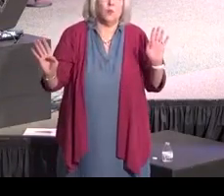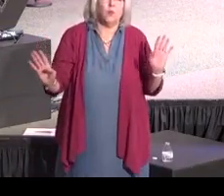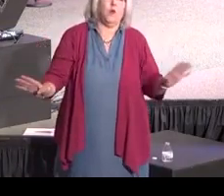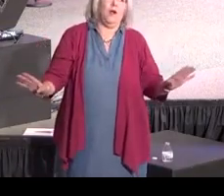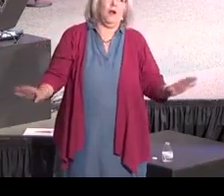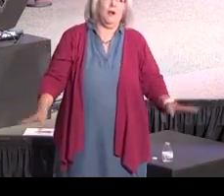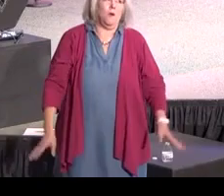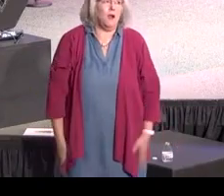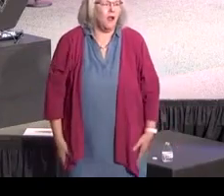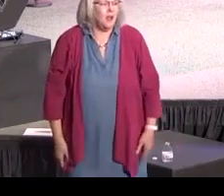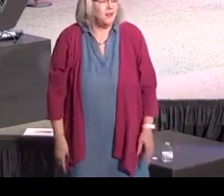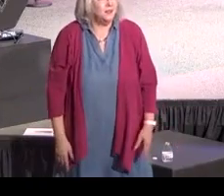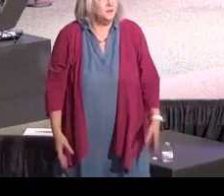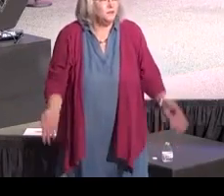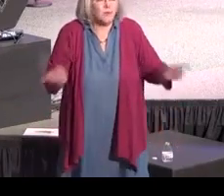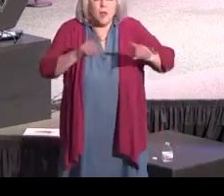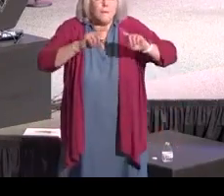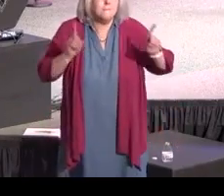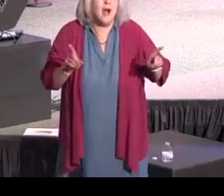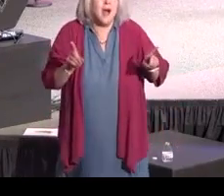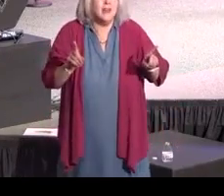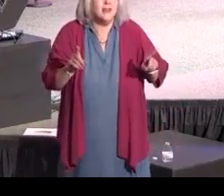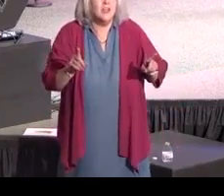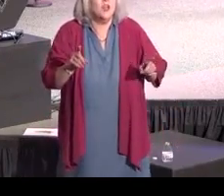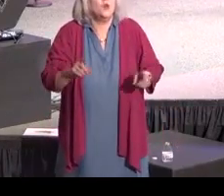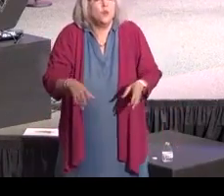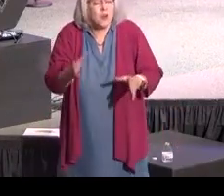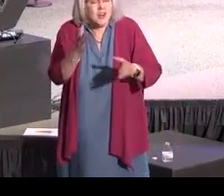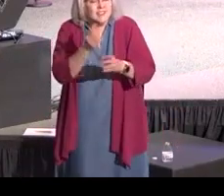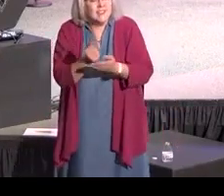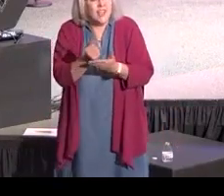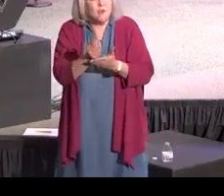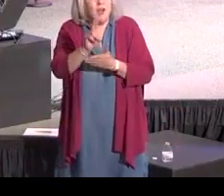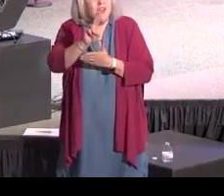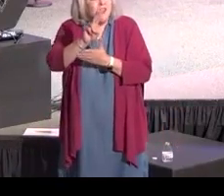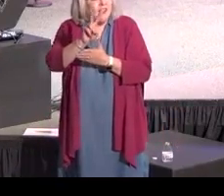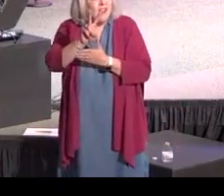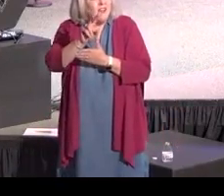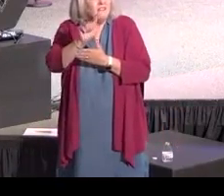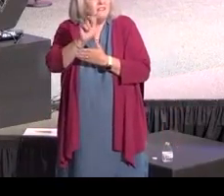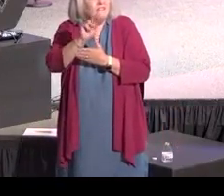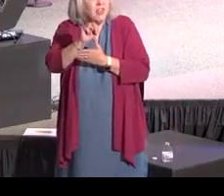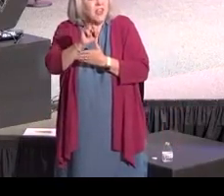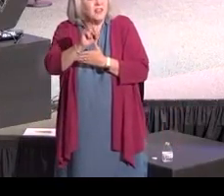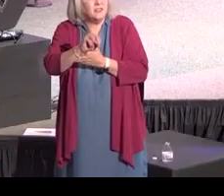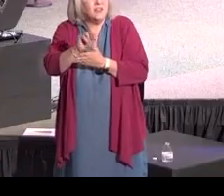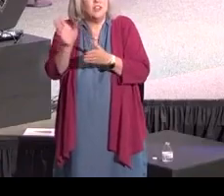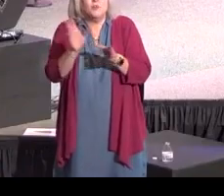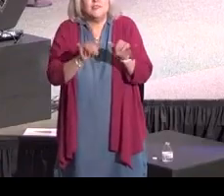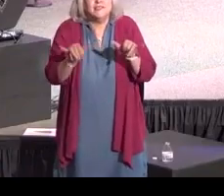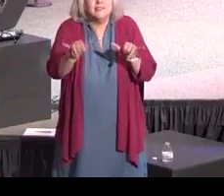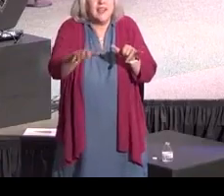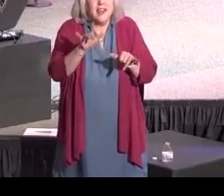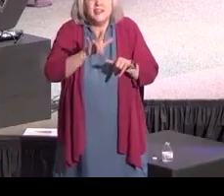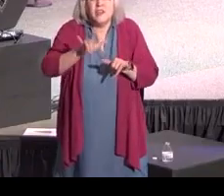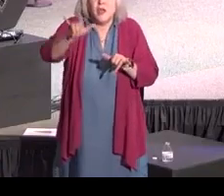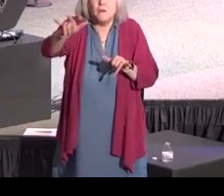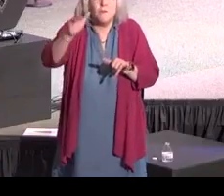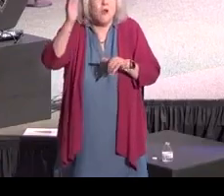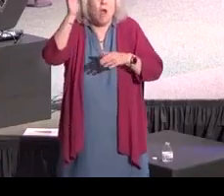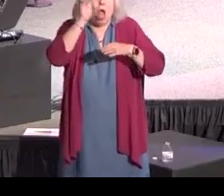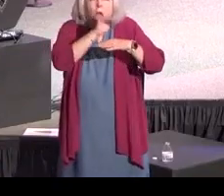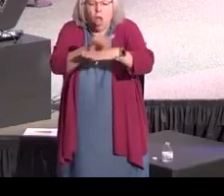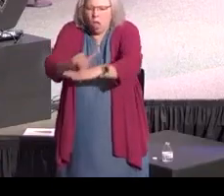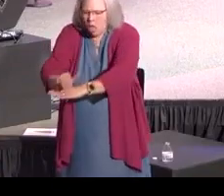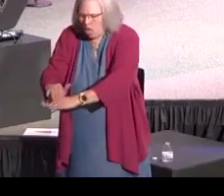a big difference. But you're going to go to Newark by van. So we stayed in the airport all night. Now we are on a detour. We're